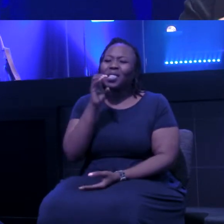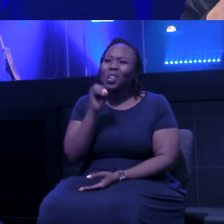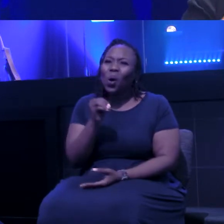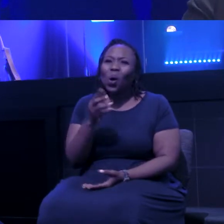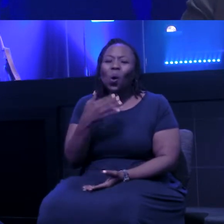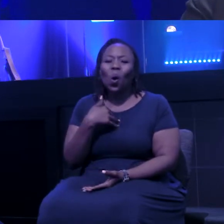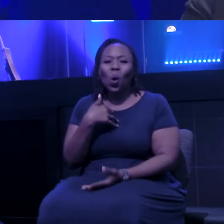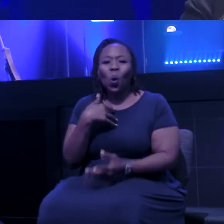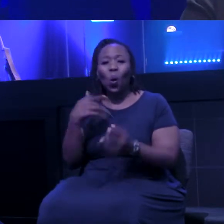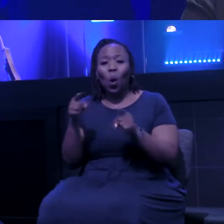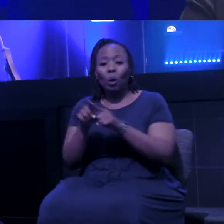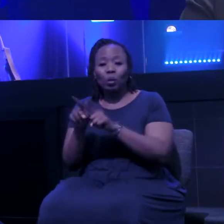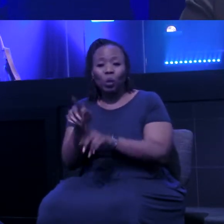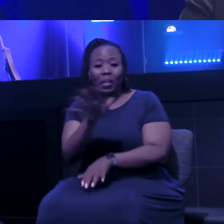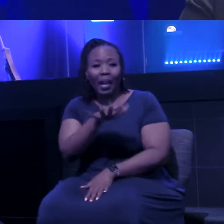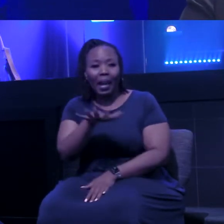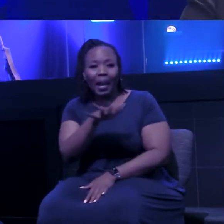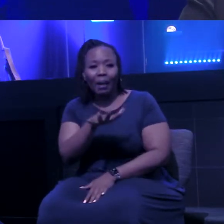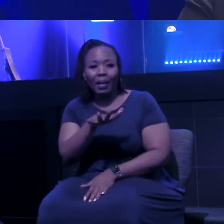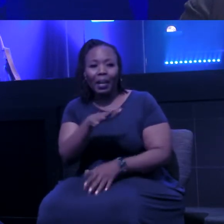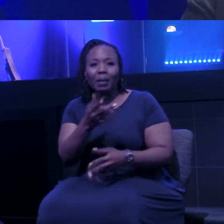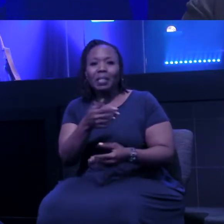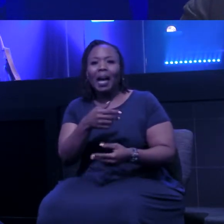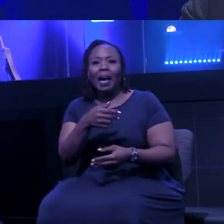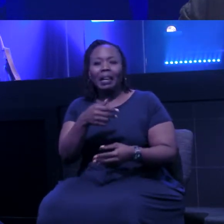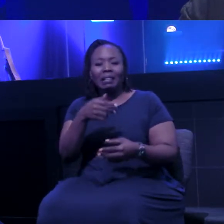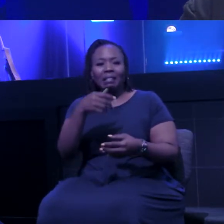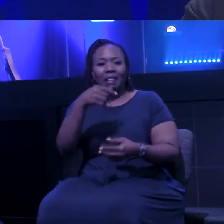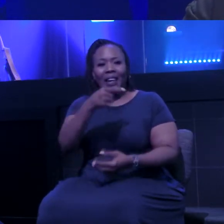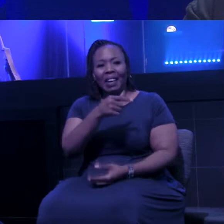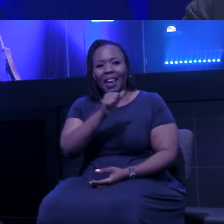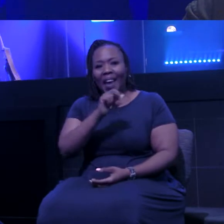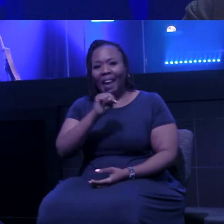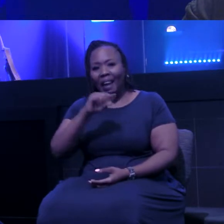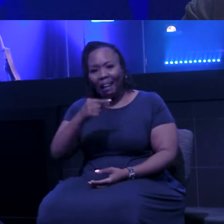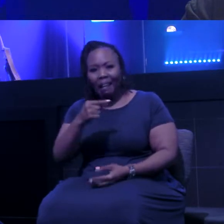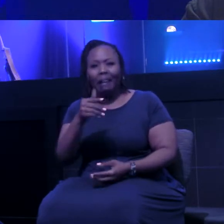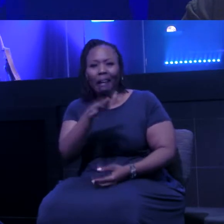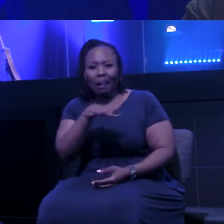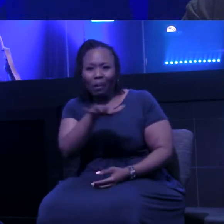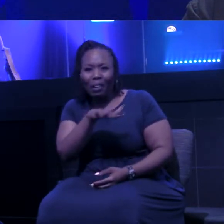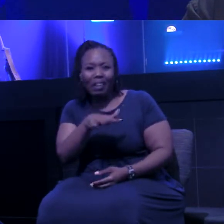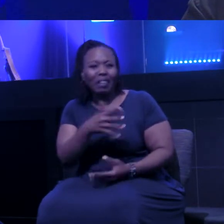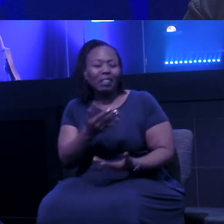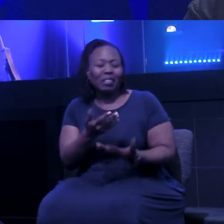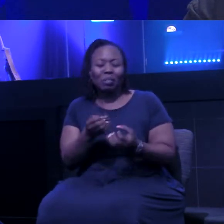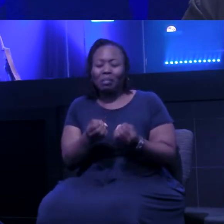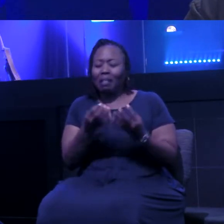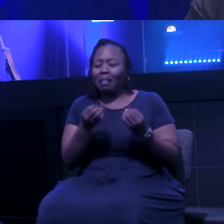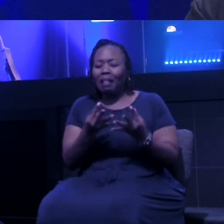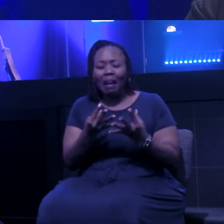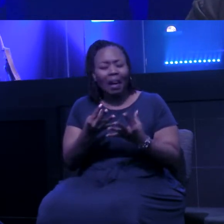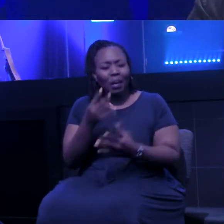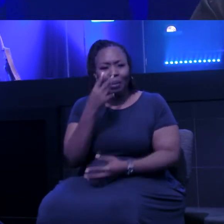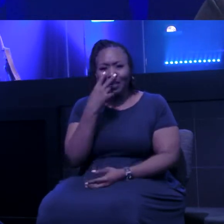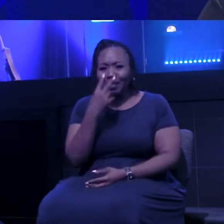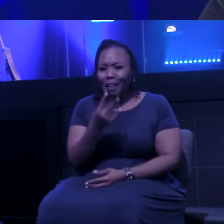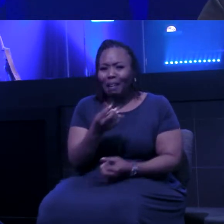and also in the area was a very difficult area where gangs were very prominent there, and so we saw all those